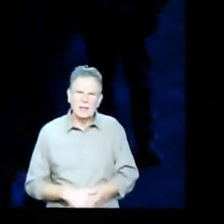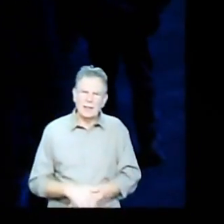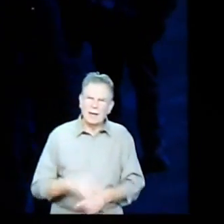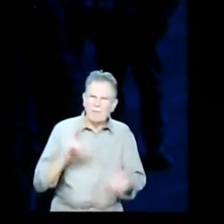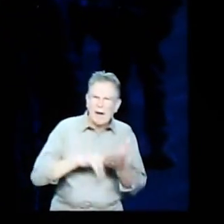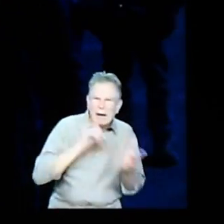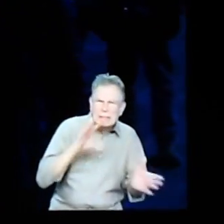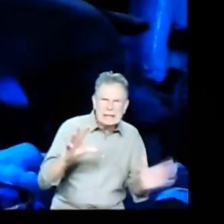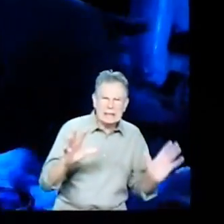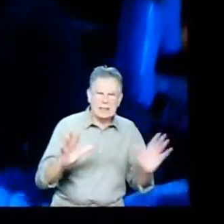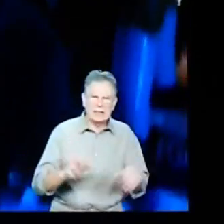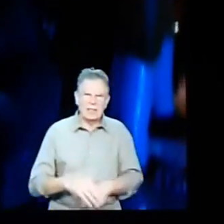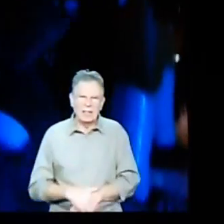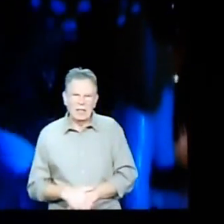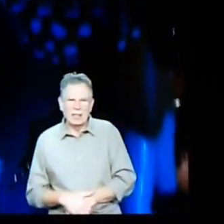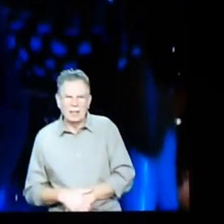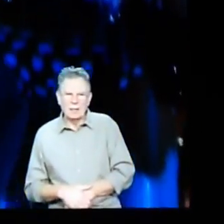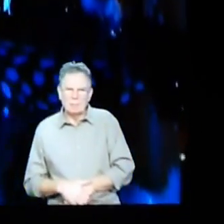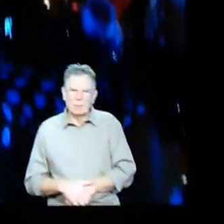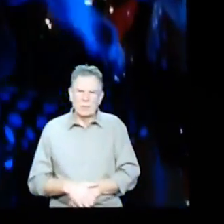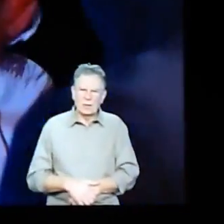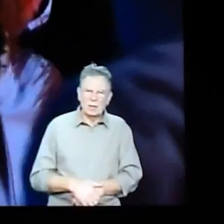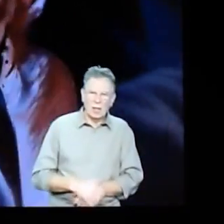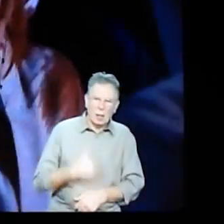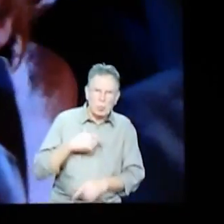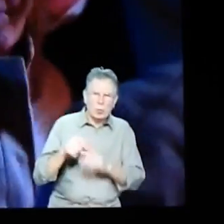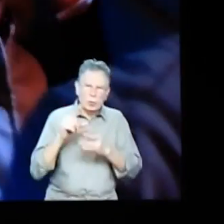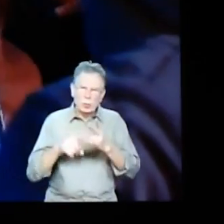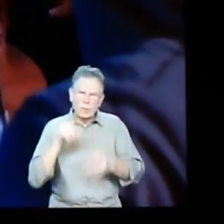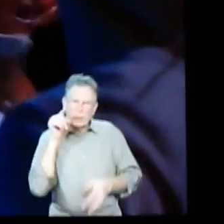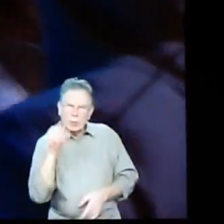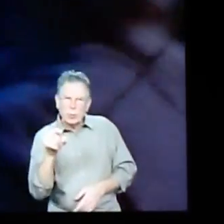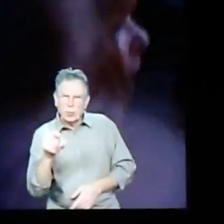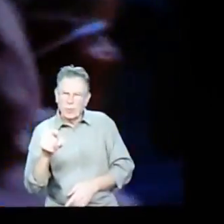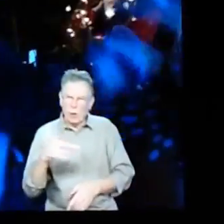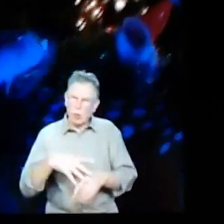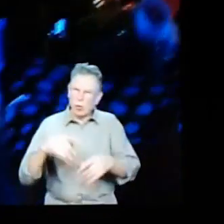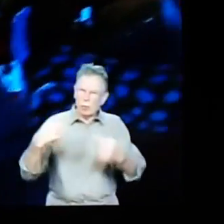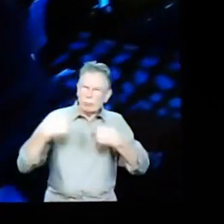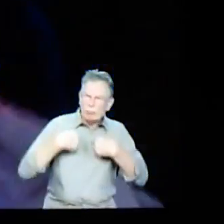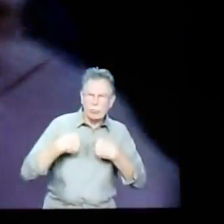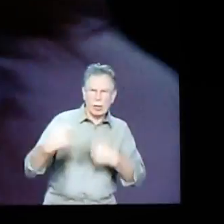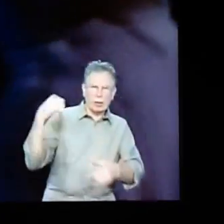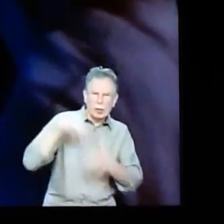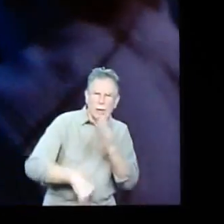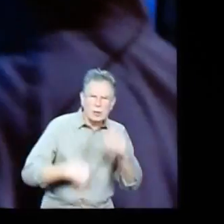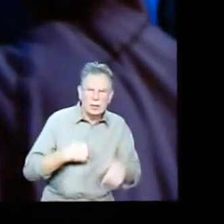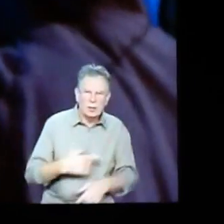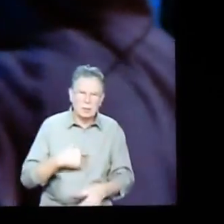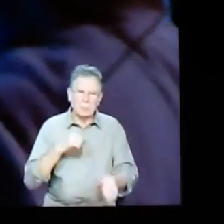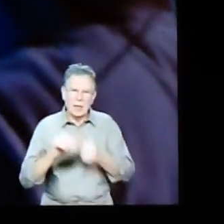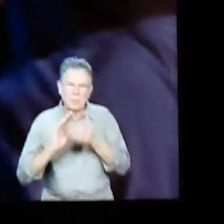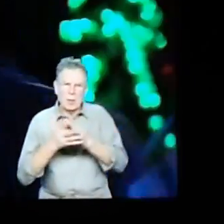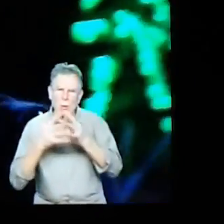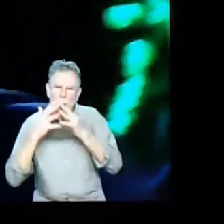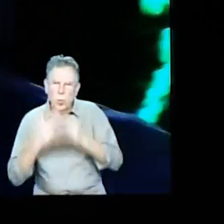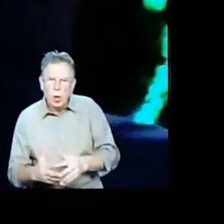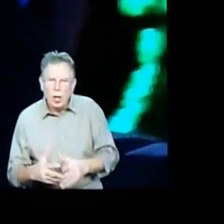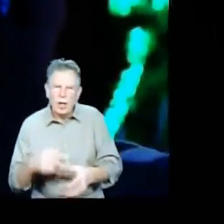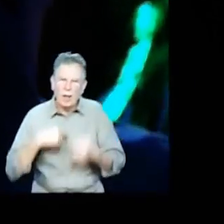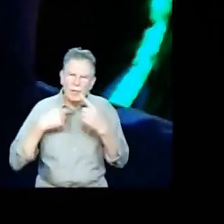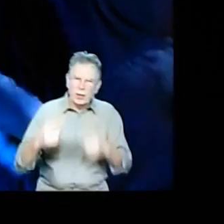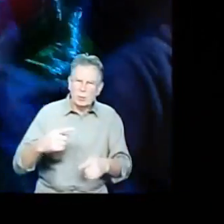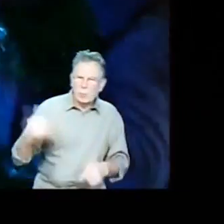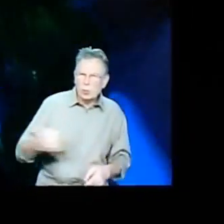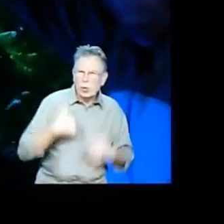Sorry. I'm gonna do you for something. Yeah, well, I better make it worth me while. Oh, was that supposed to hurt? Tell her when I